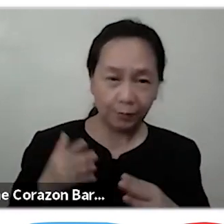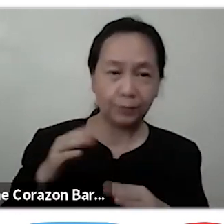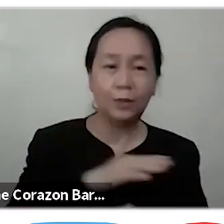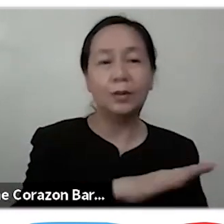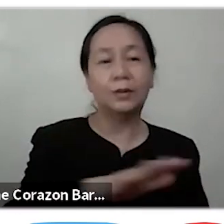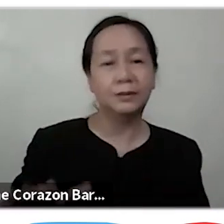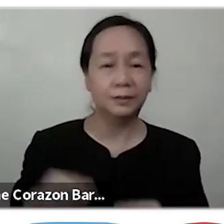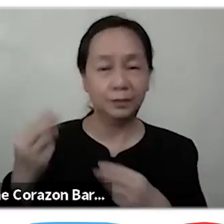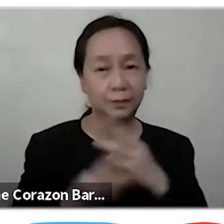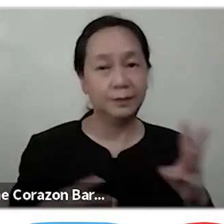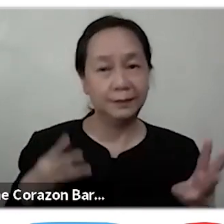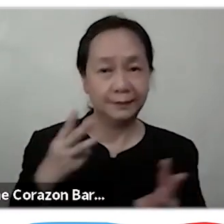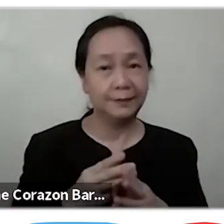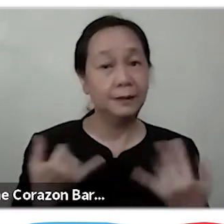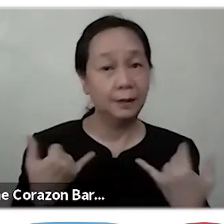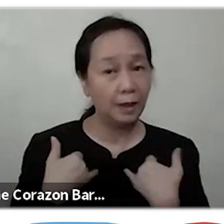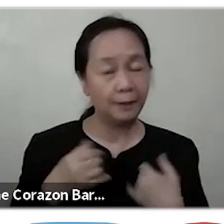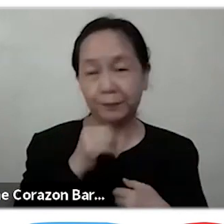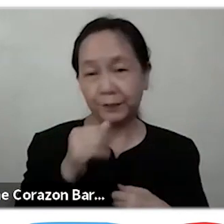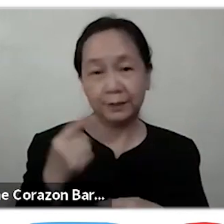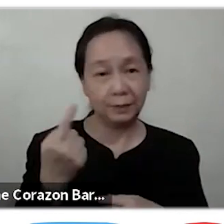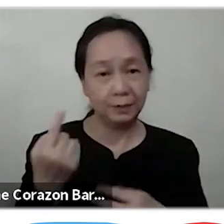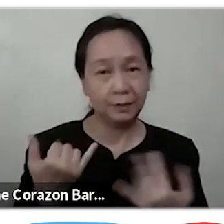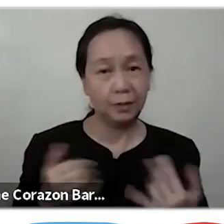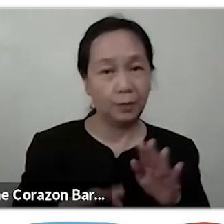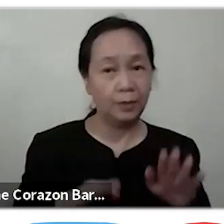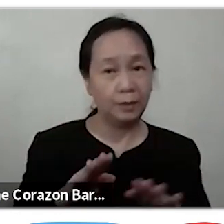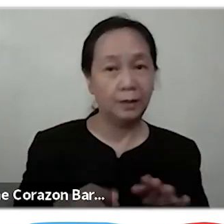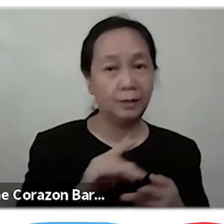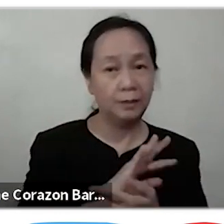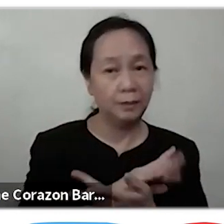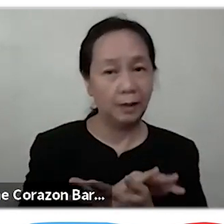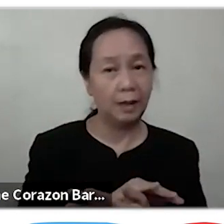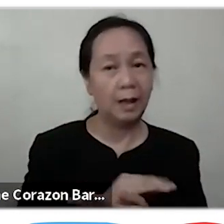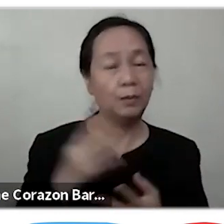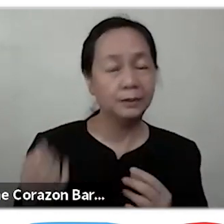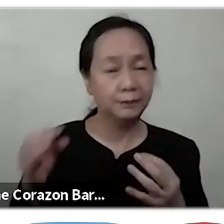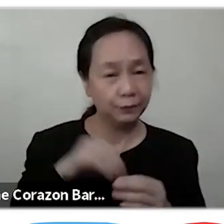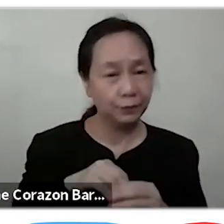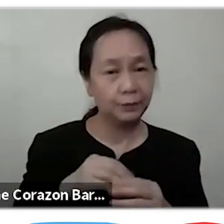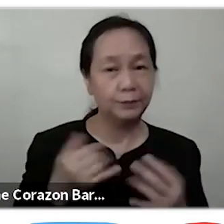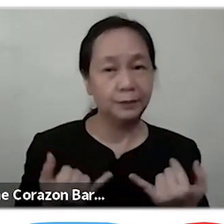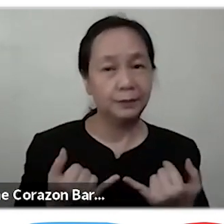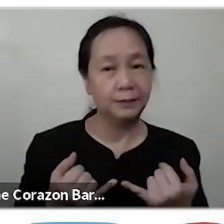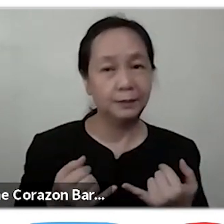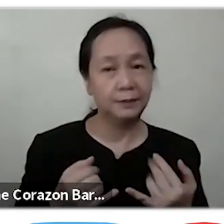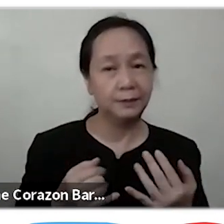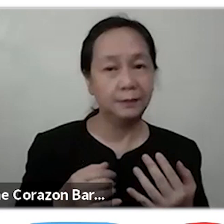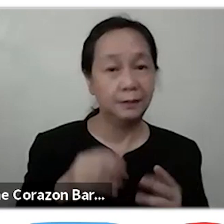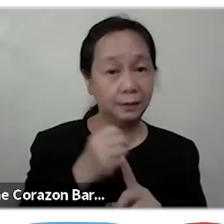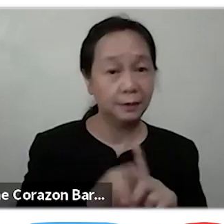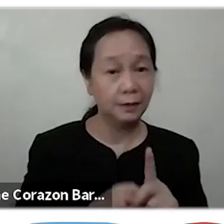So I am now working as a peer mentor of COVID under 19. I was involved in this initiative since